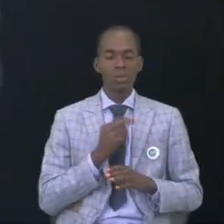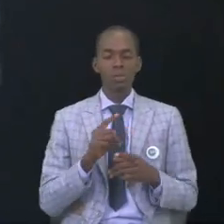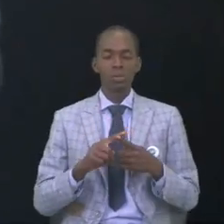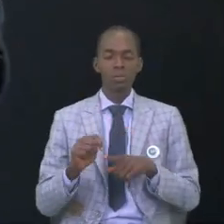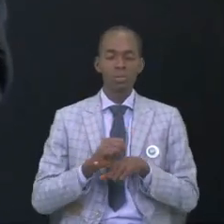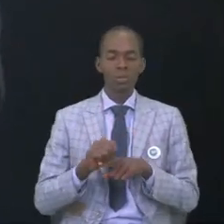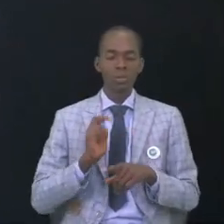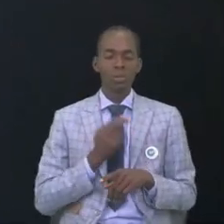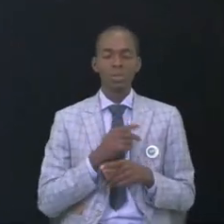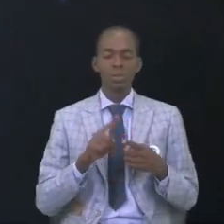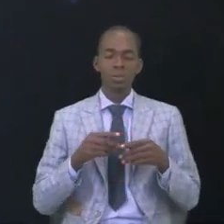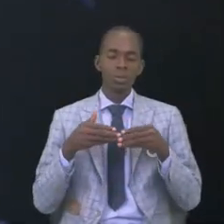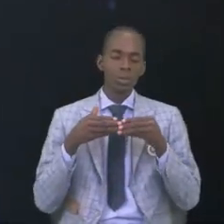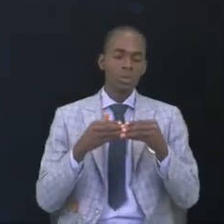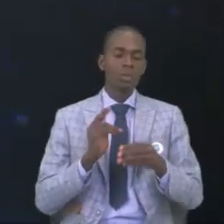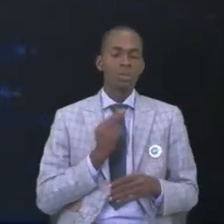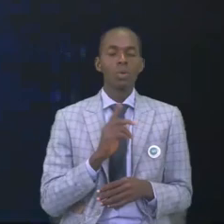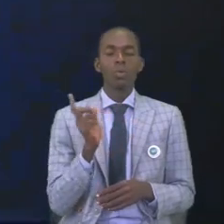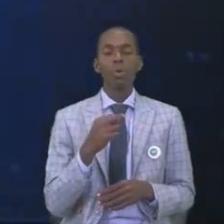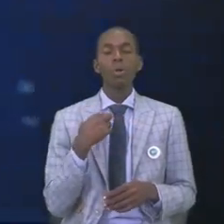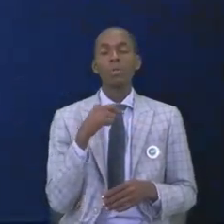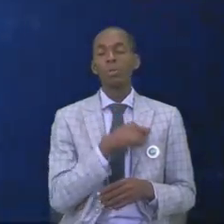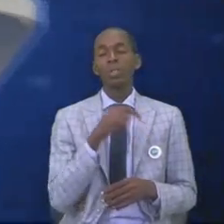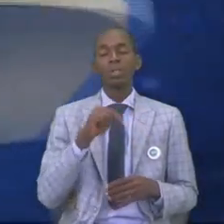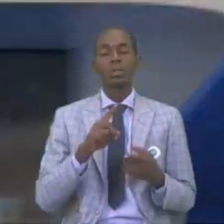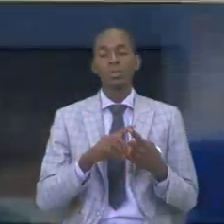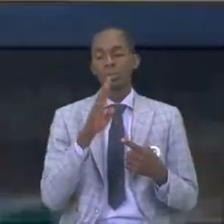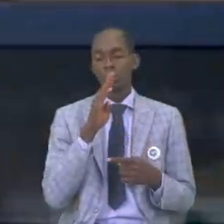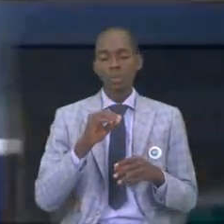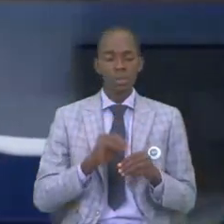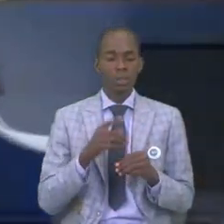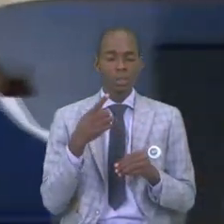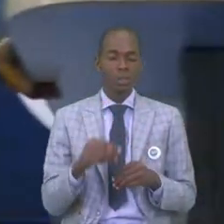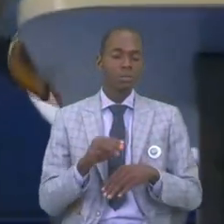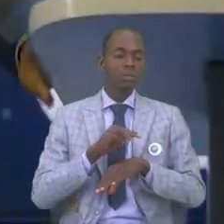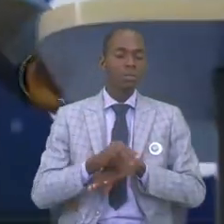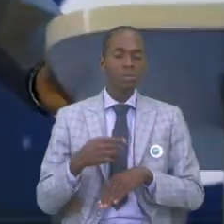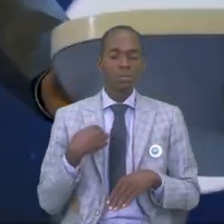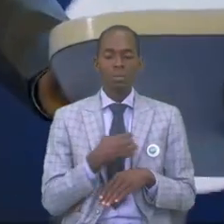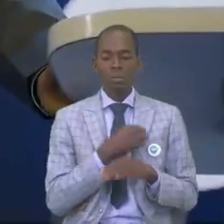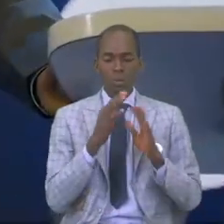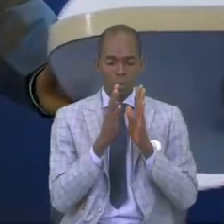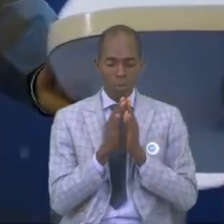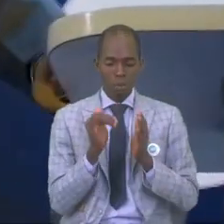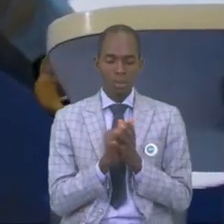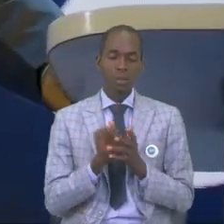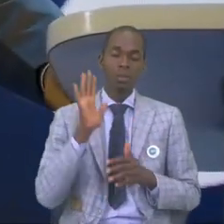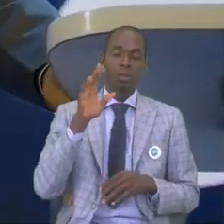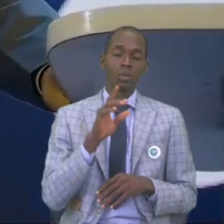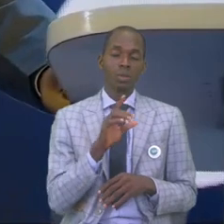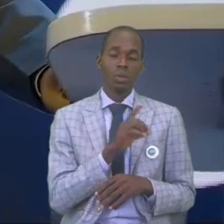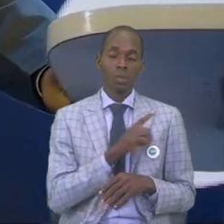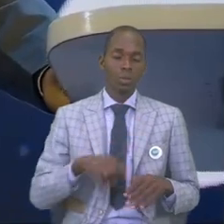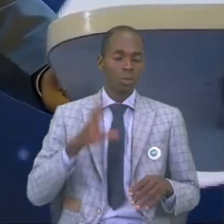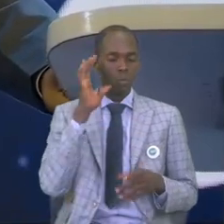to lead us where we ought to go in the ministry. And we pray, Lord, that Your word will sink into every